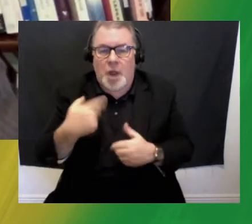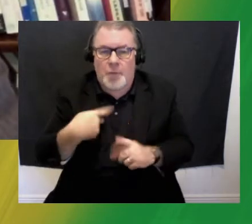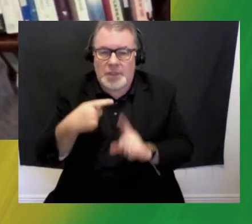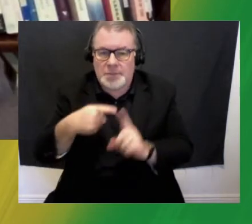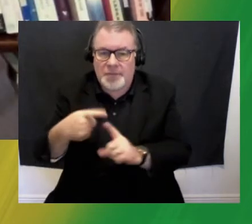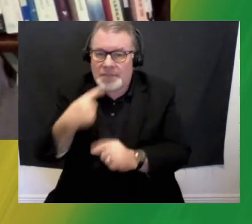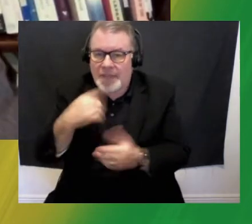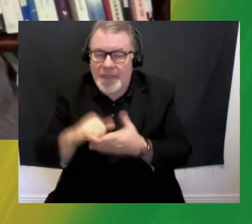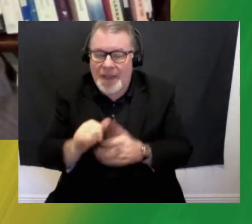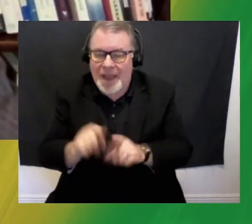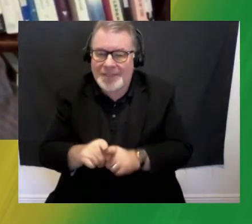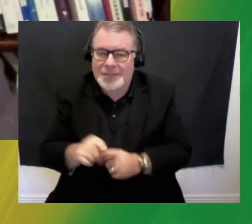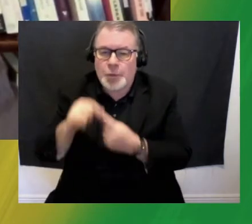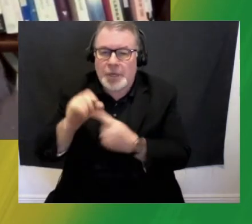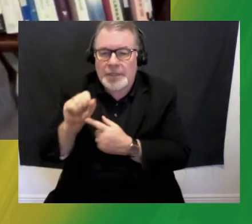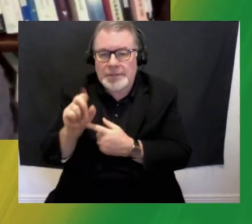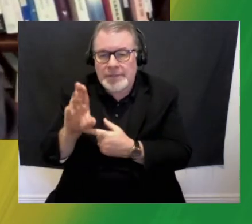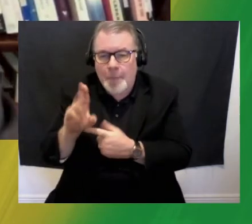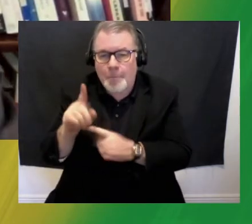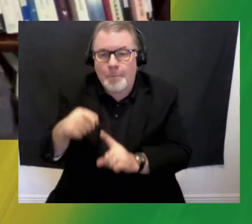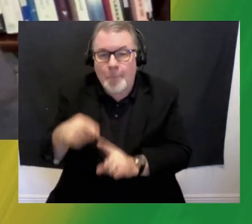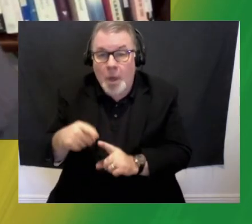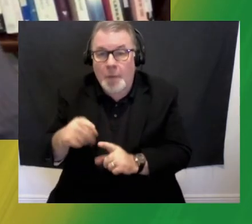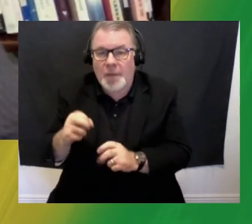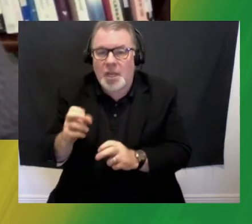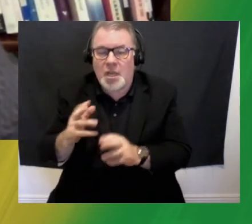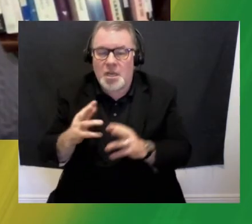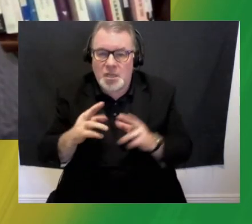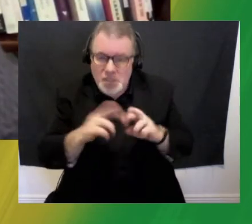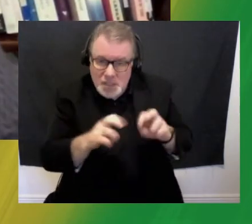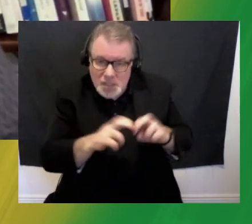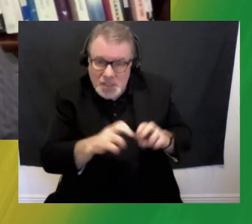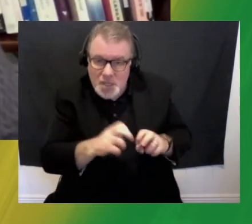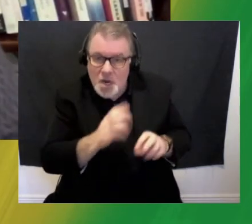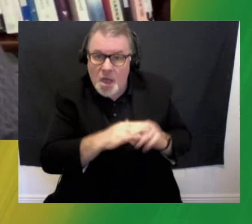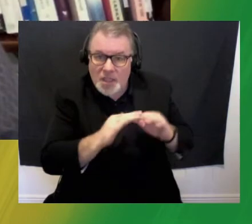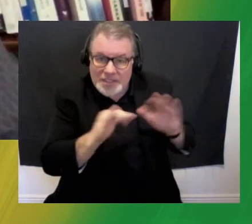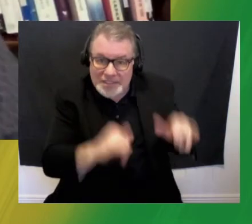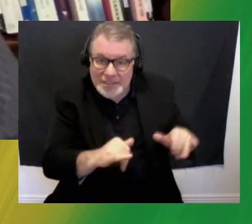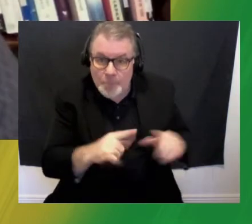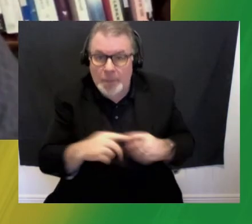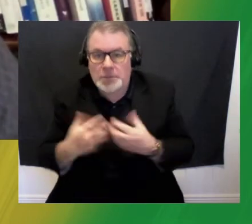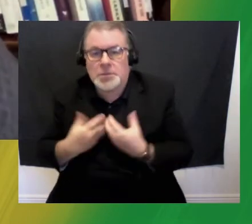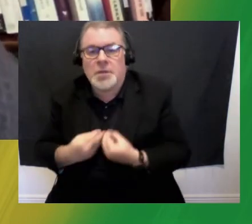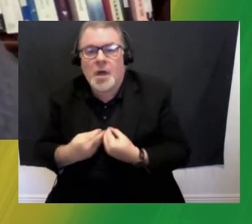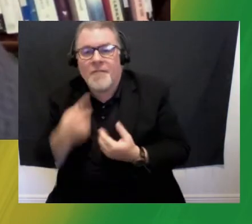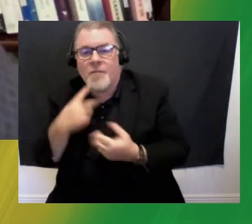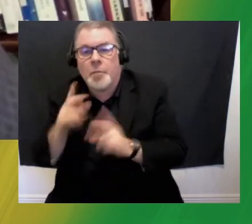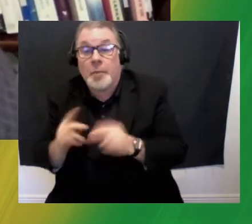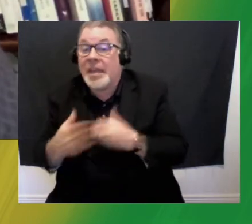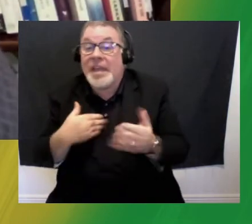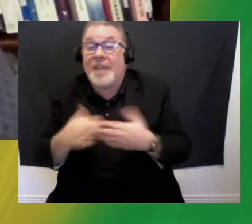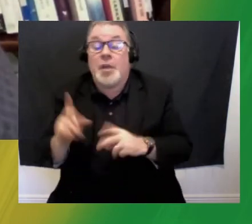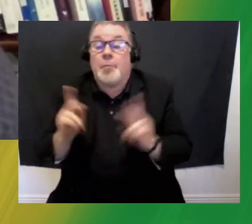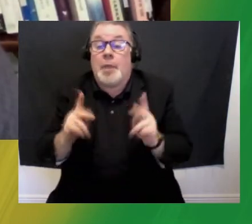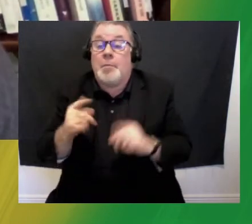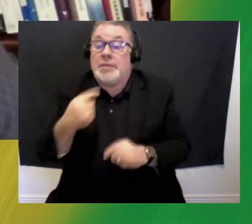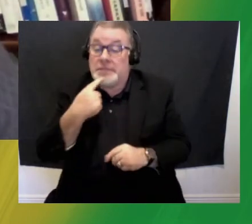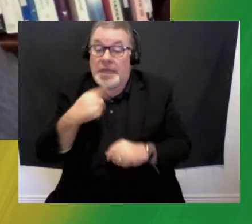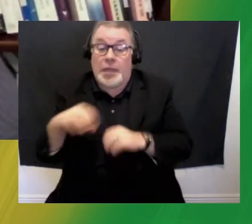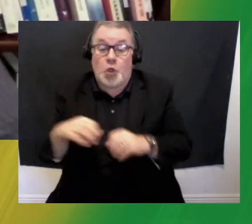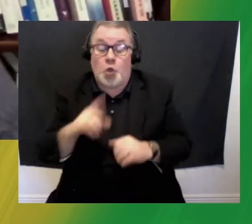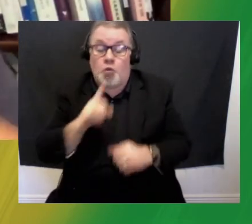as a unique subpoint here about being hard on systems and soft on people, is that even when people say and do really